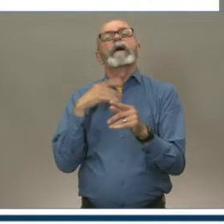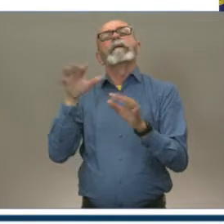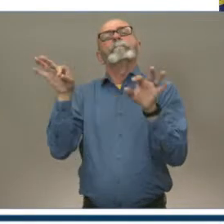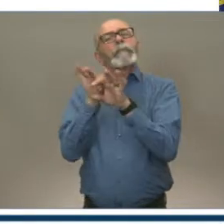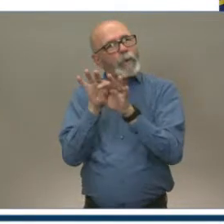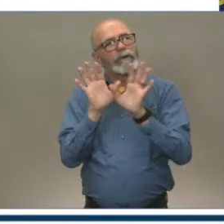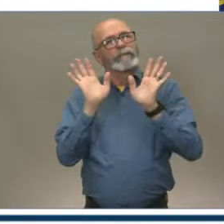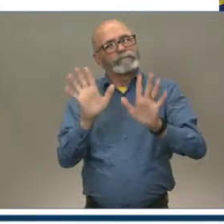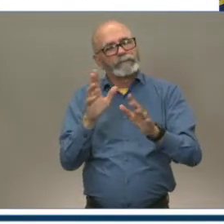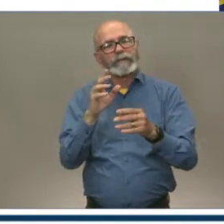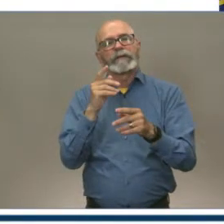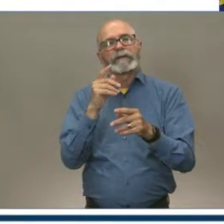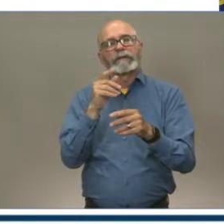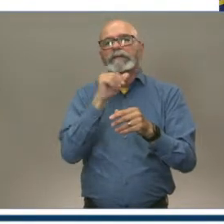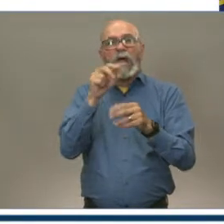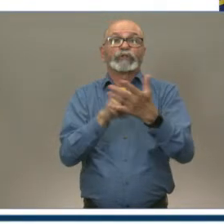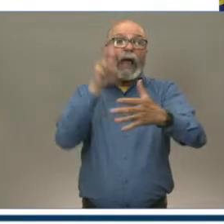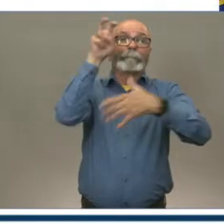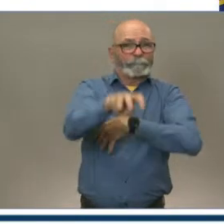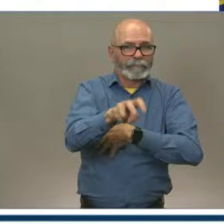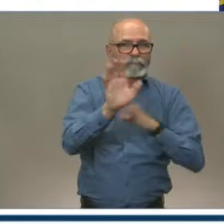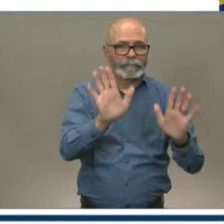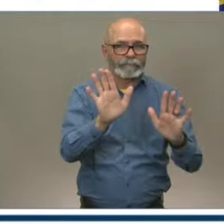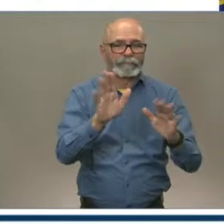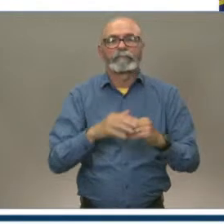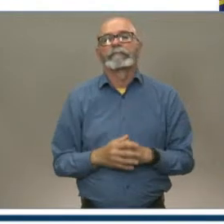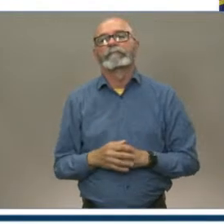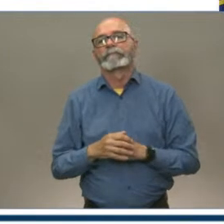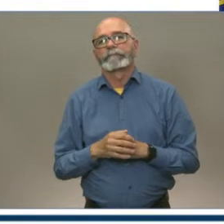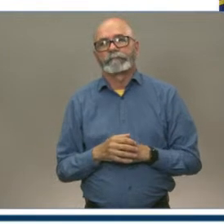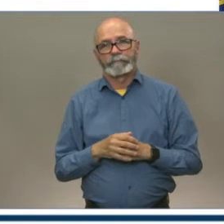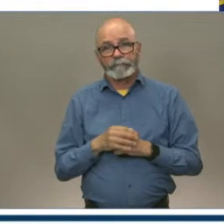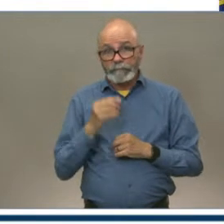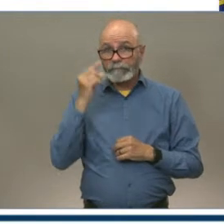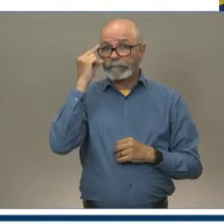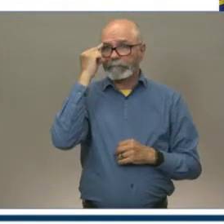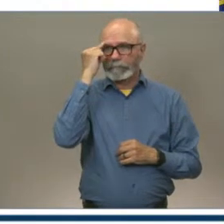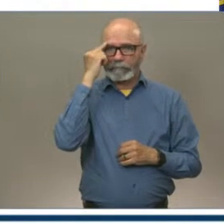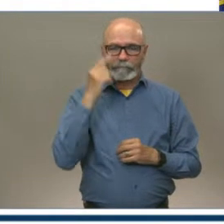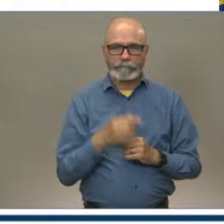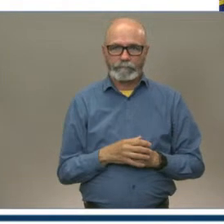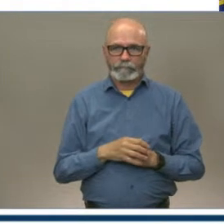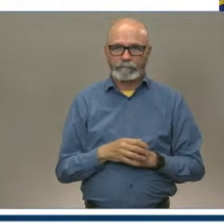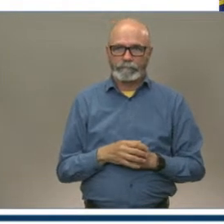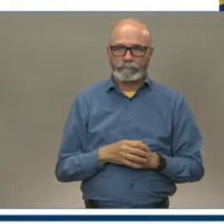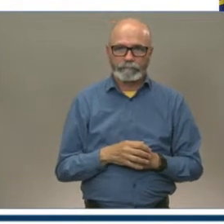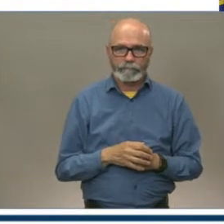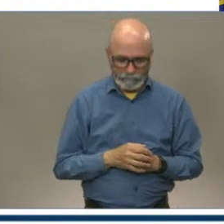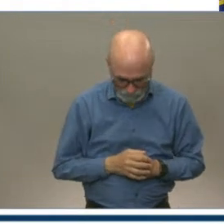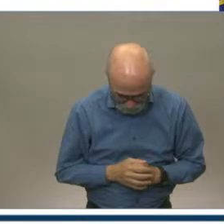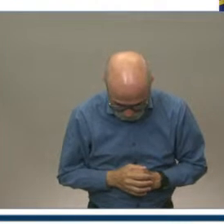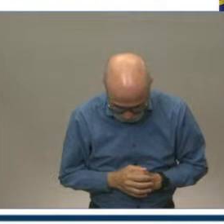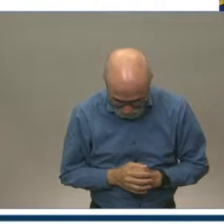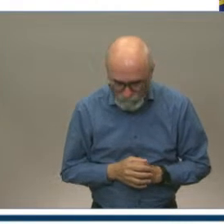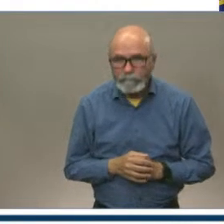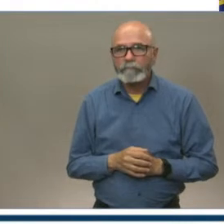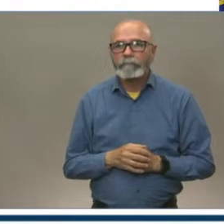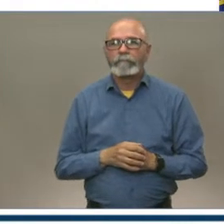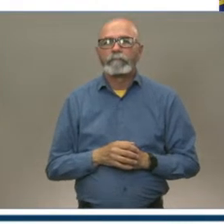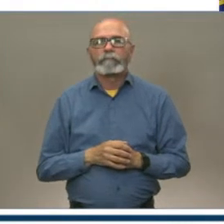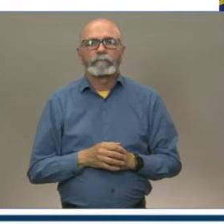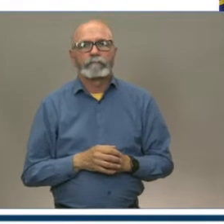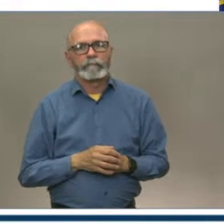Sarah Smelly with the Canadian Press. Go ahead, Sarah. Hi there, Dr. Strang. You mentioned that you expect cases